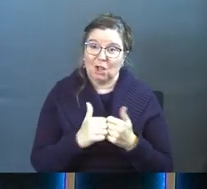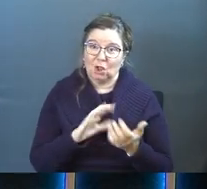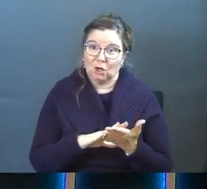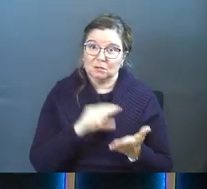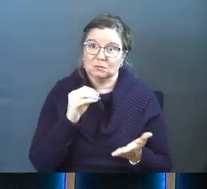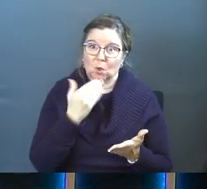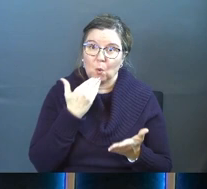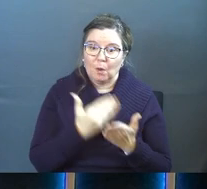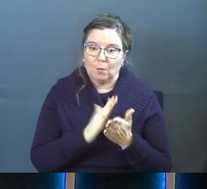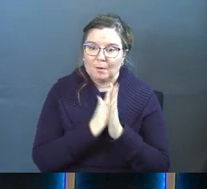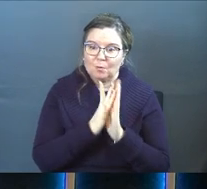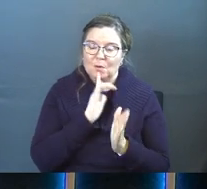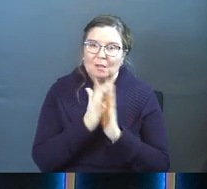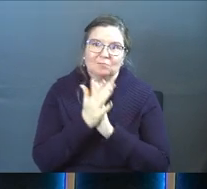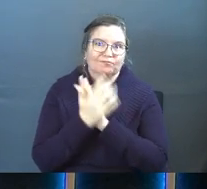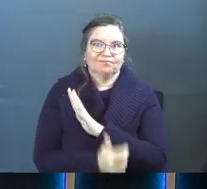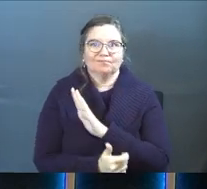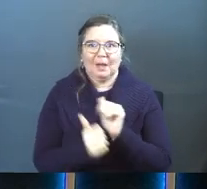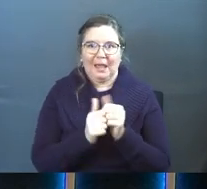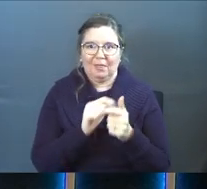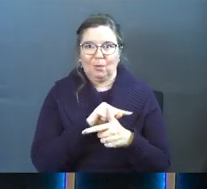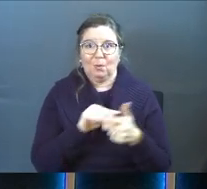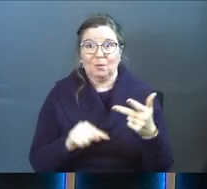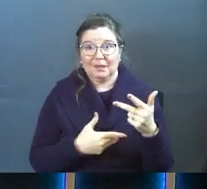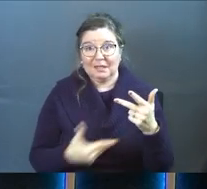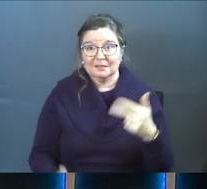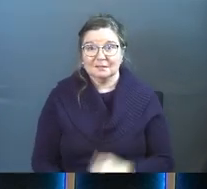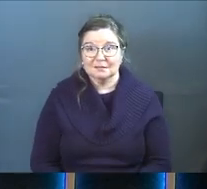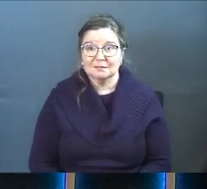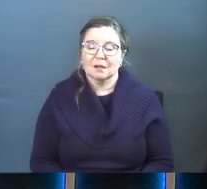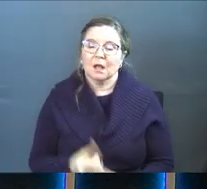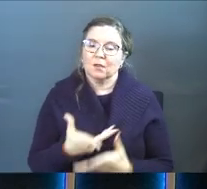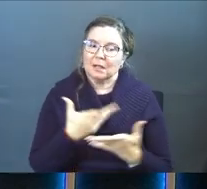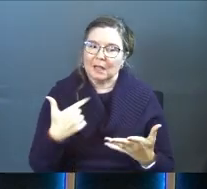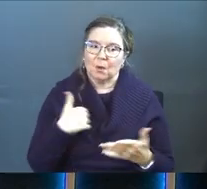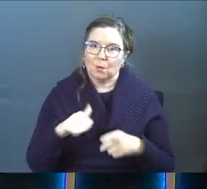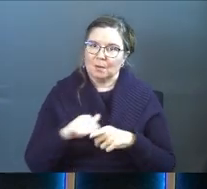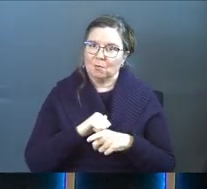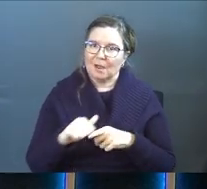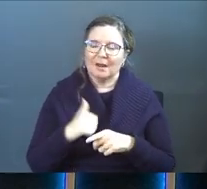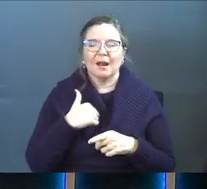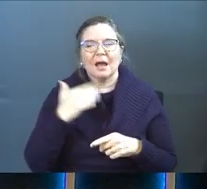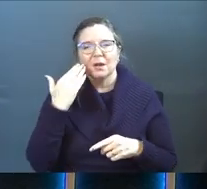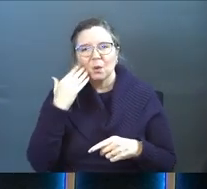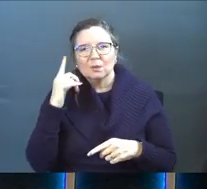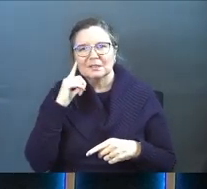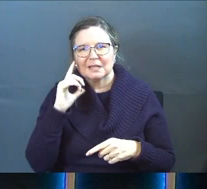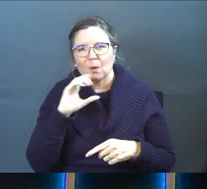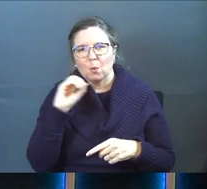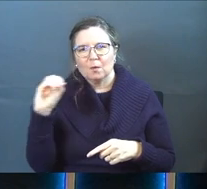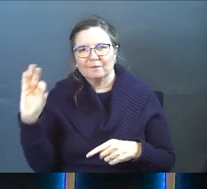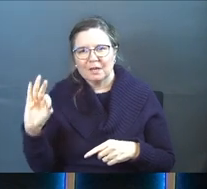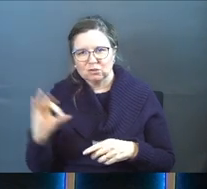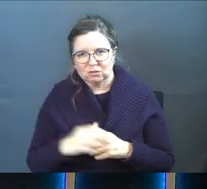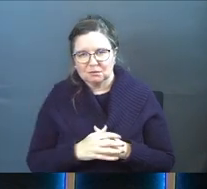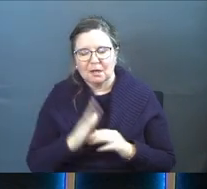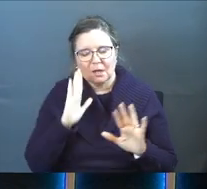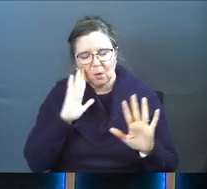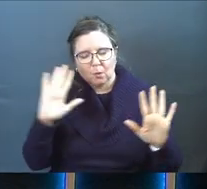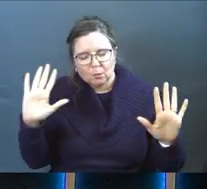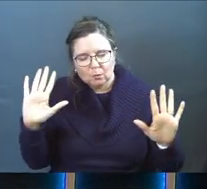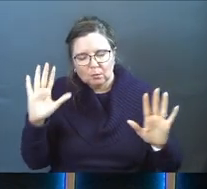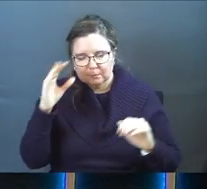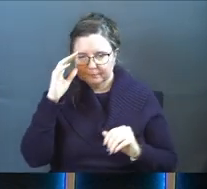it so well, we become really, really good at it. And there's a lot that we practice. And I know this sounds old-fashioned. I